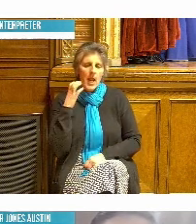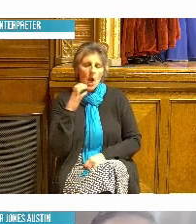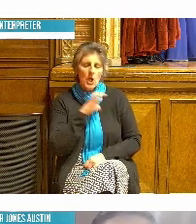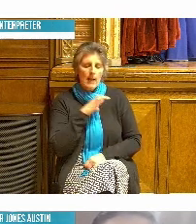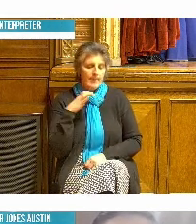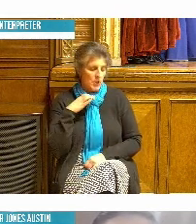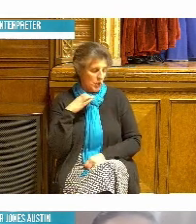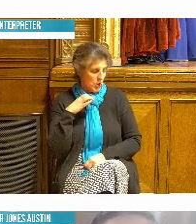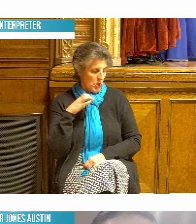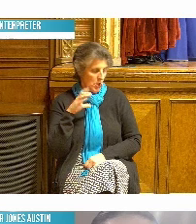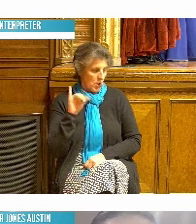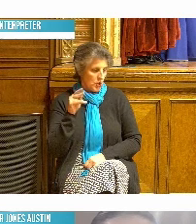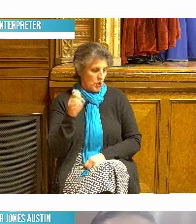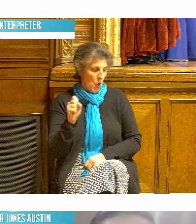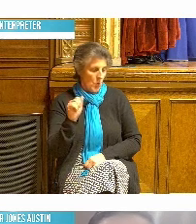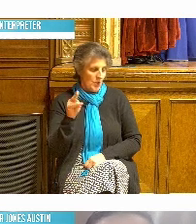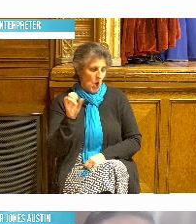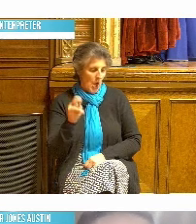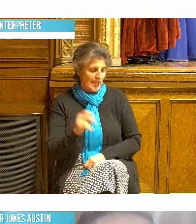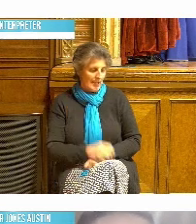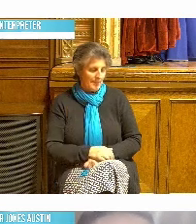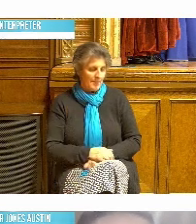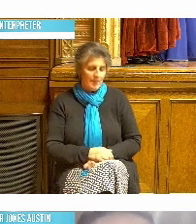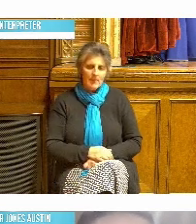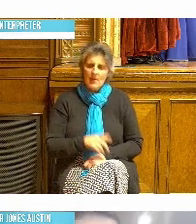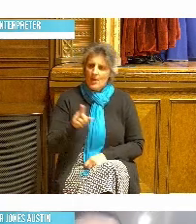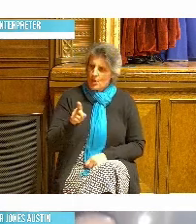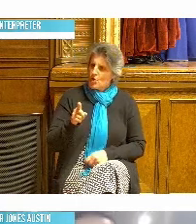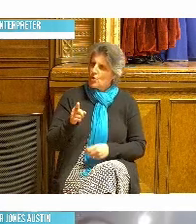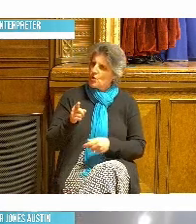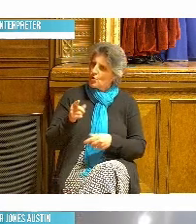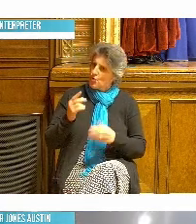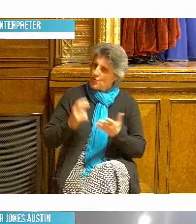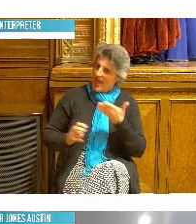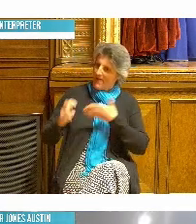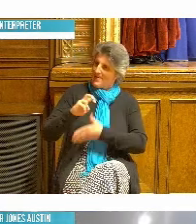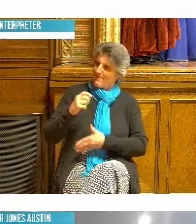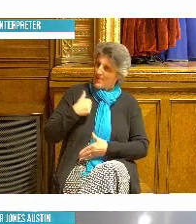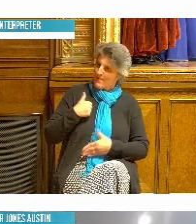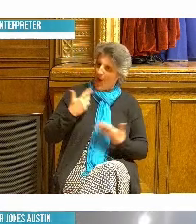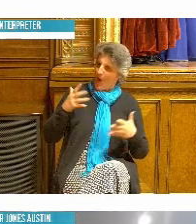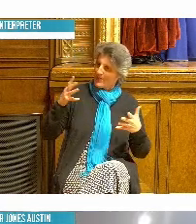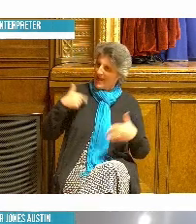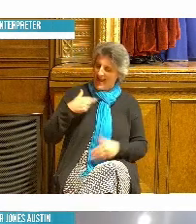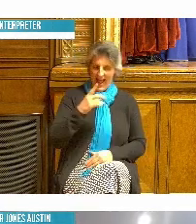Commissioner Jones Austin. You gave me a promotion. I did.